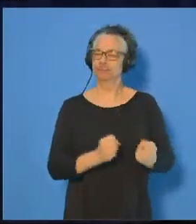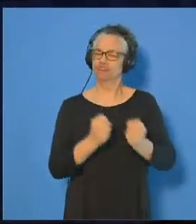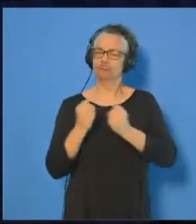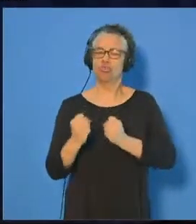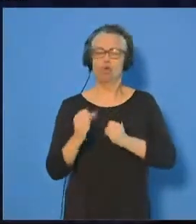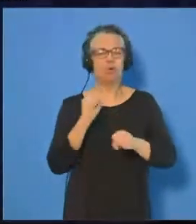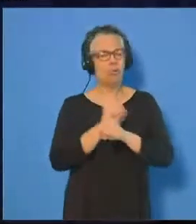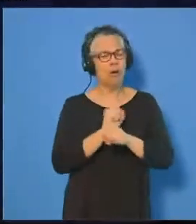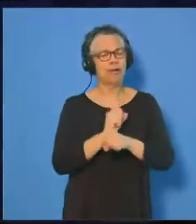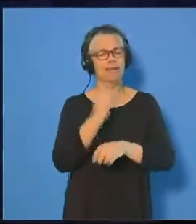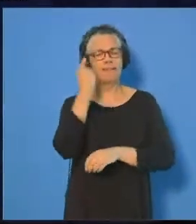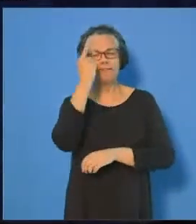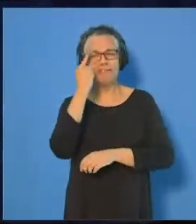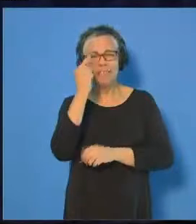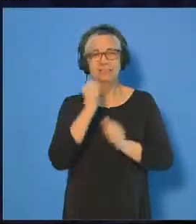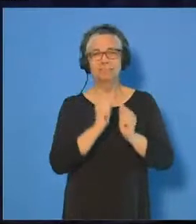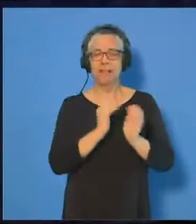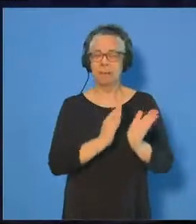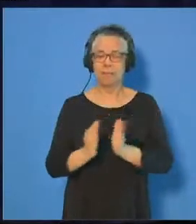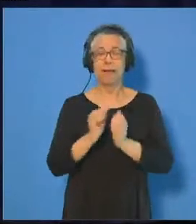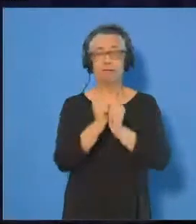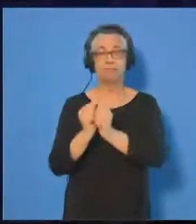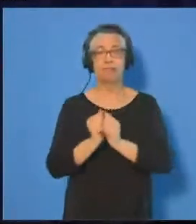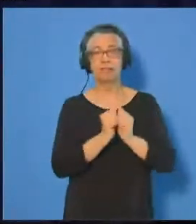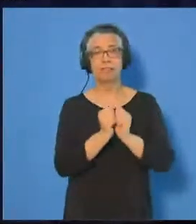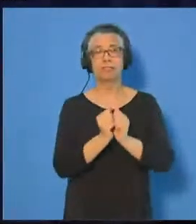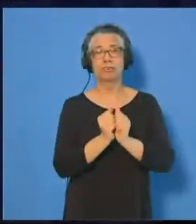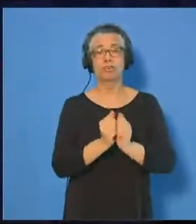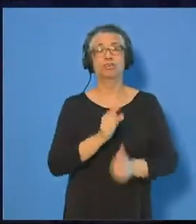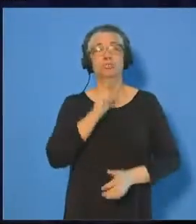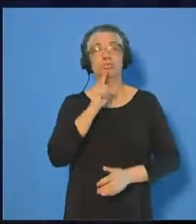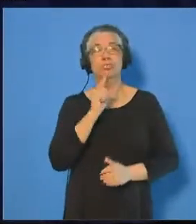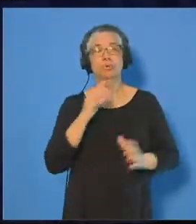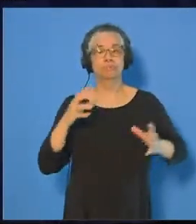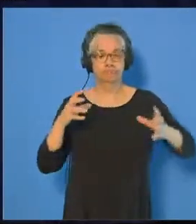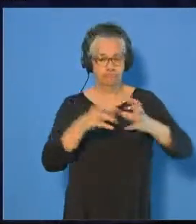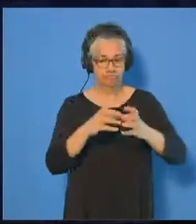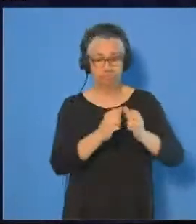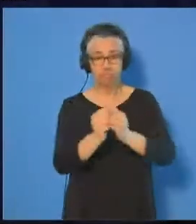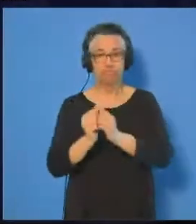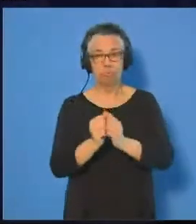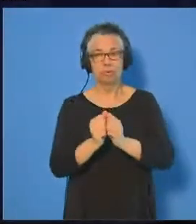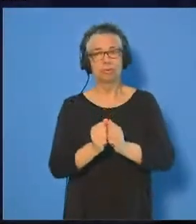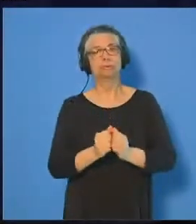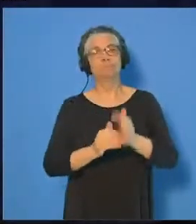thinking together, and planning together to make sure that collectively we can build that better future.